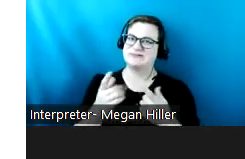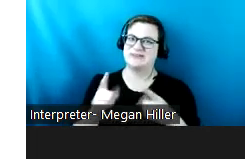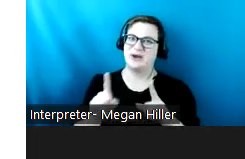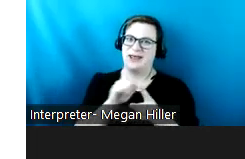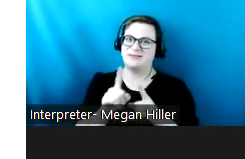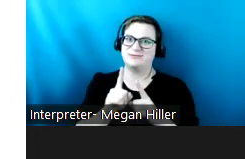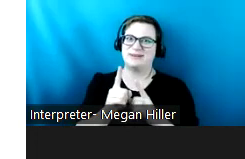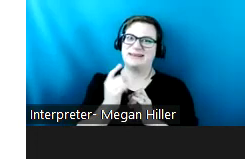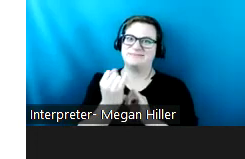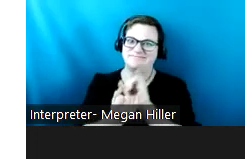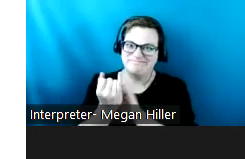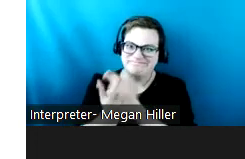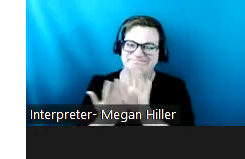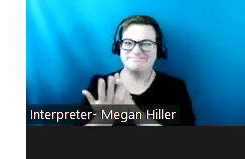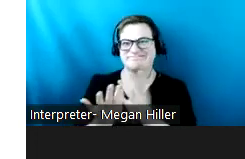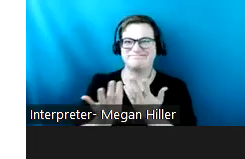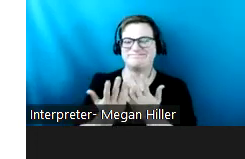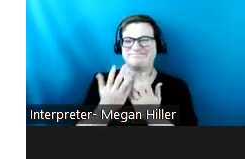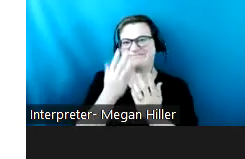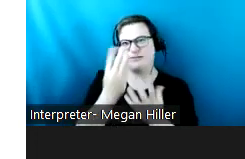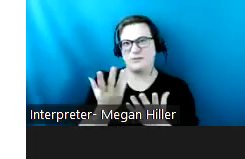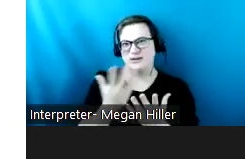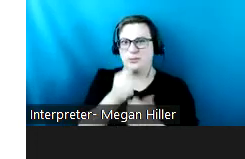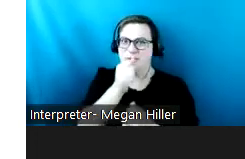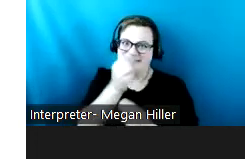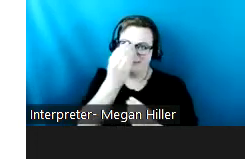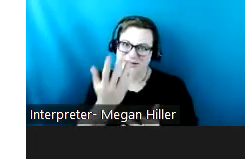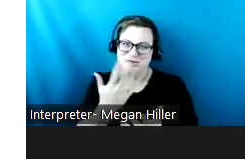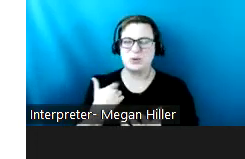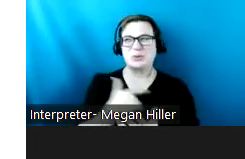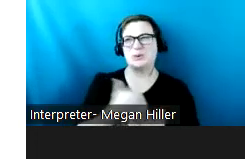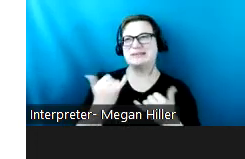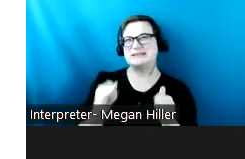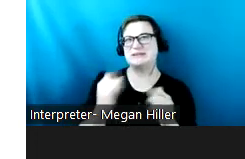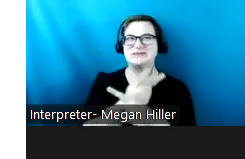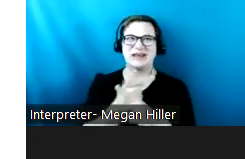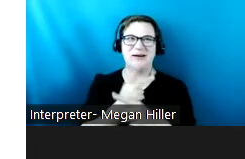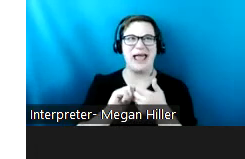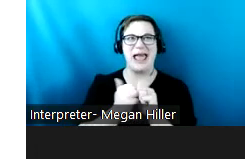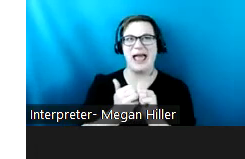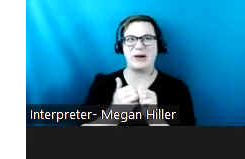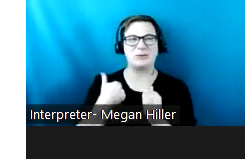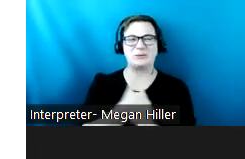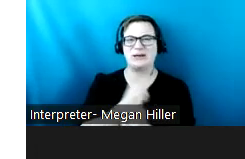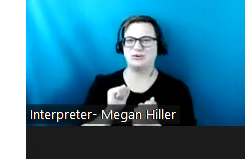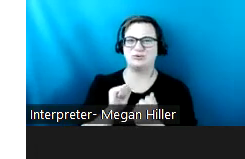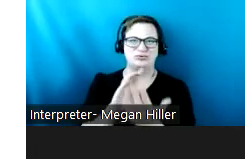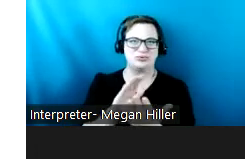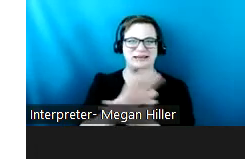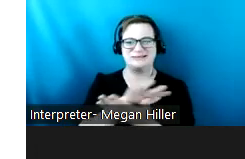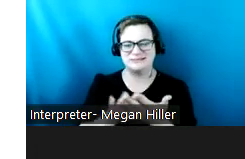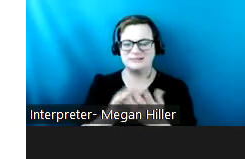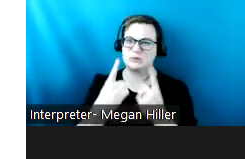around this. And so I think that's definitely something we can still continue to have, is how do we make sure we are addressing these questions